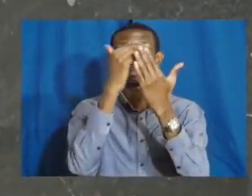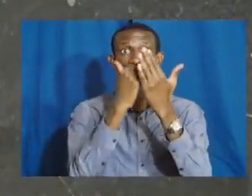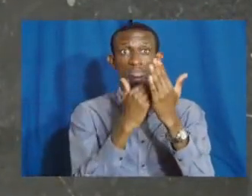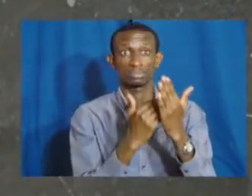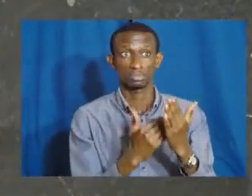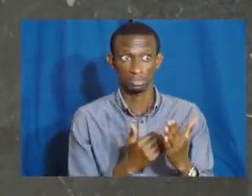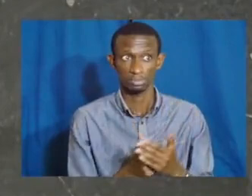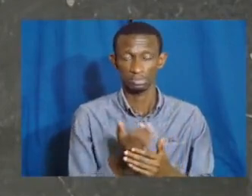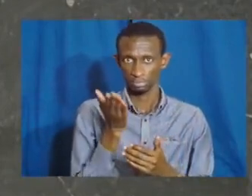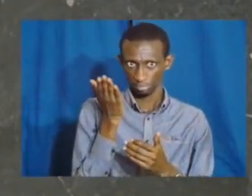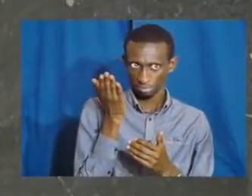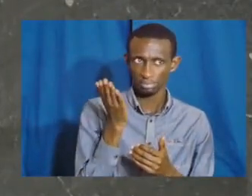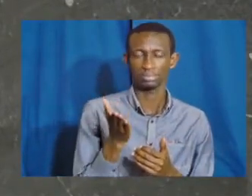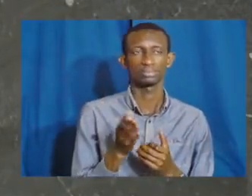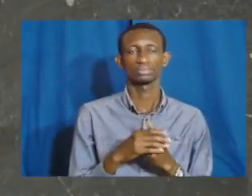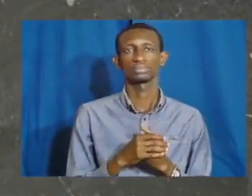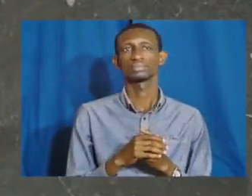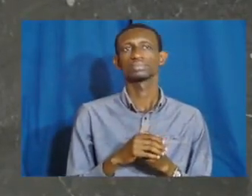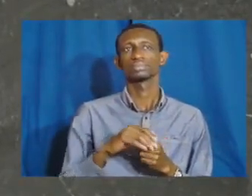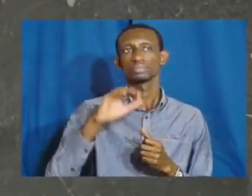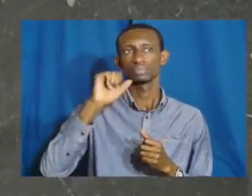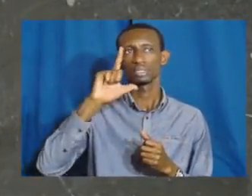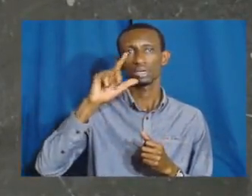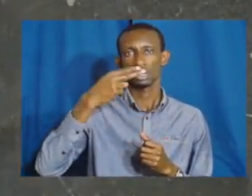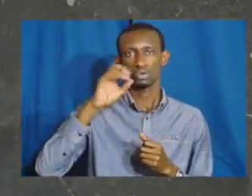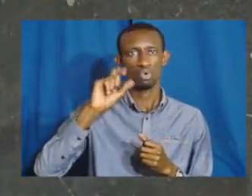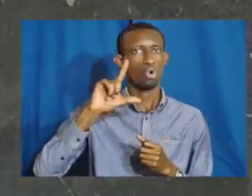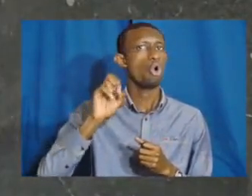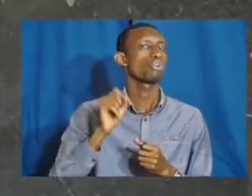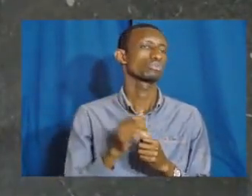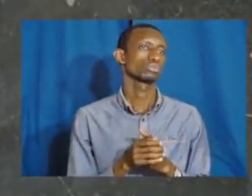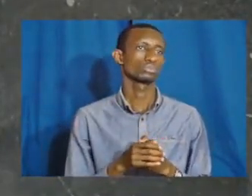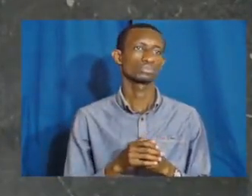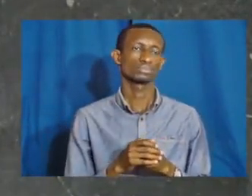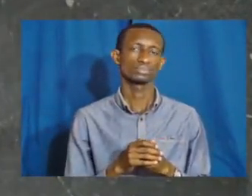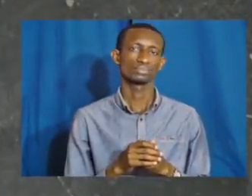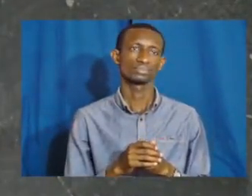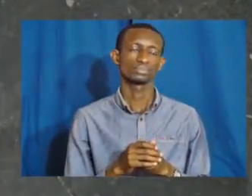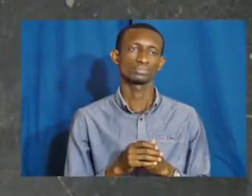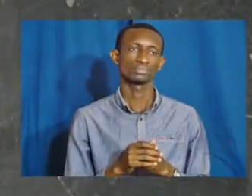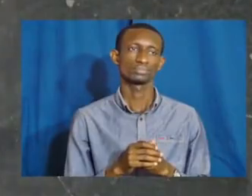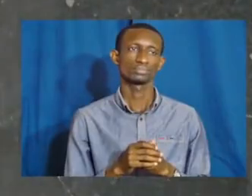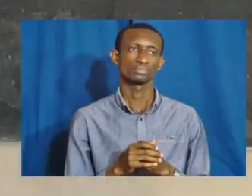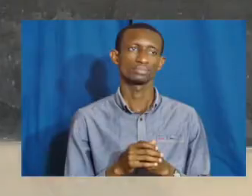alcohols. Classification of these alcohols.